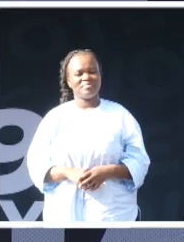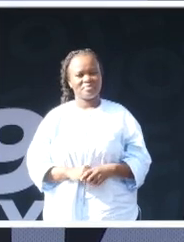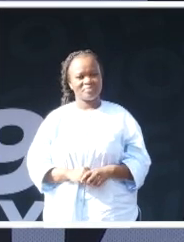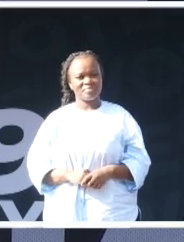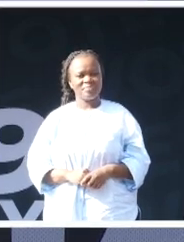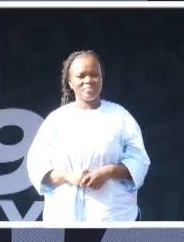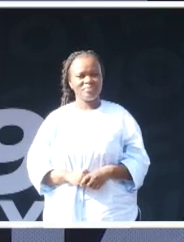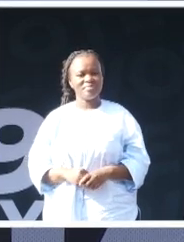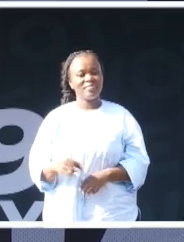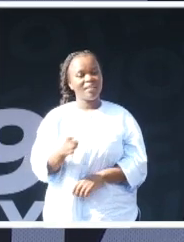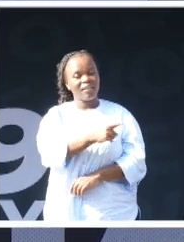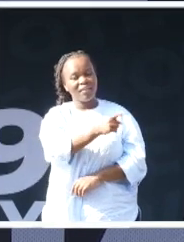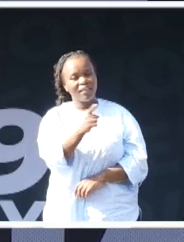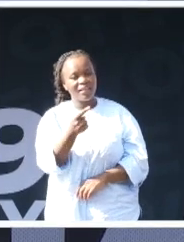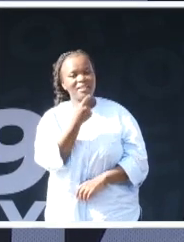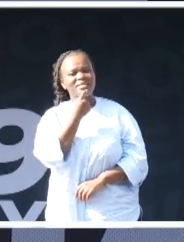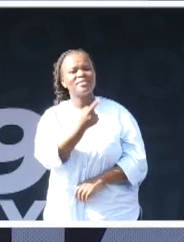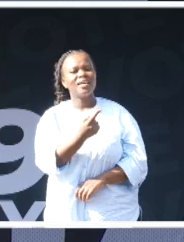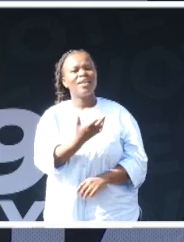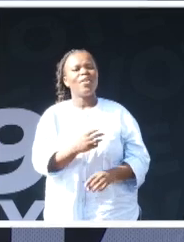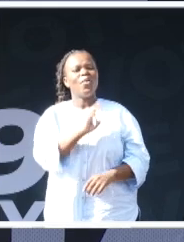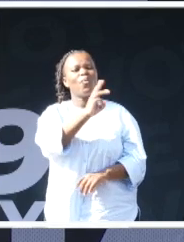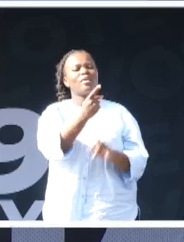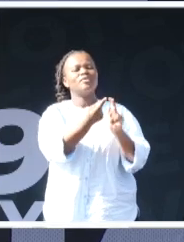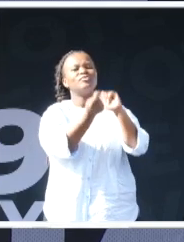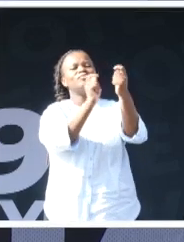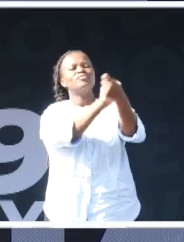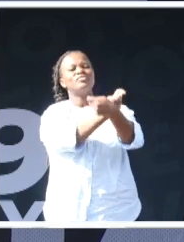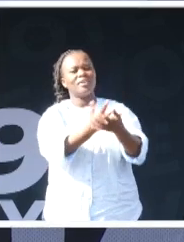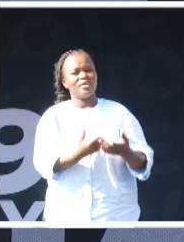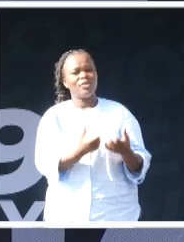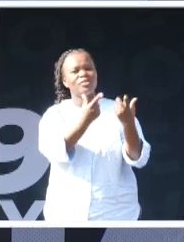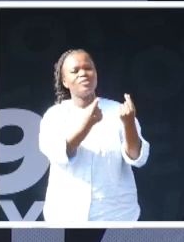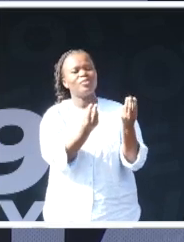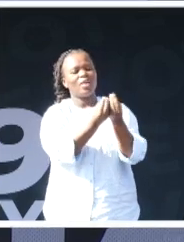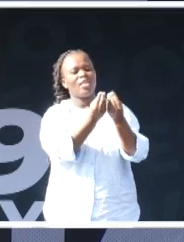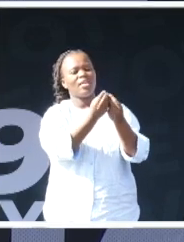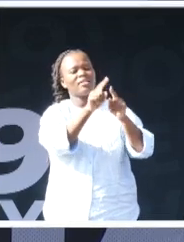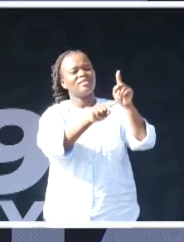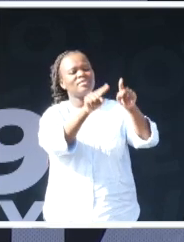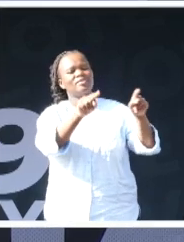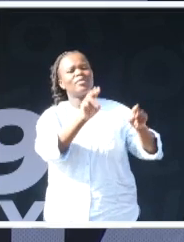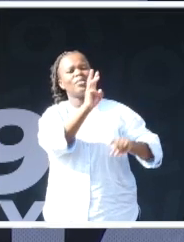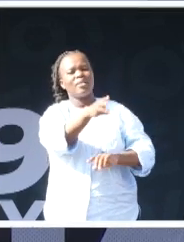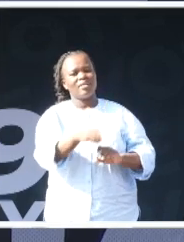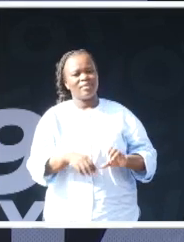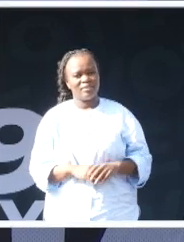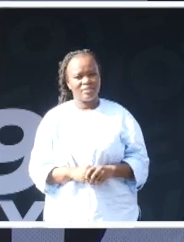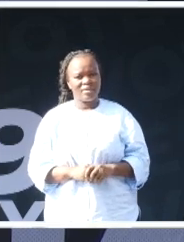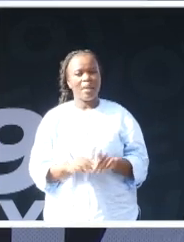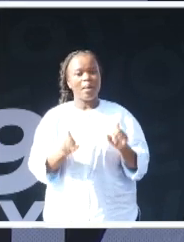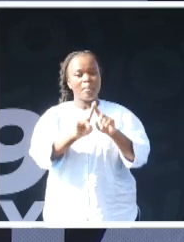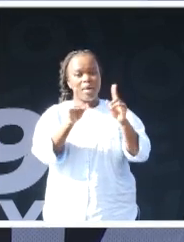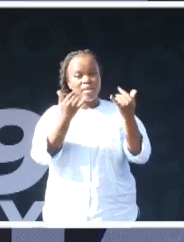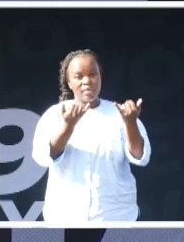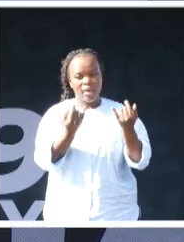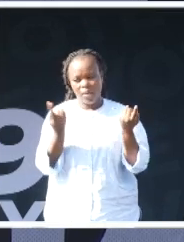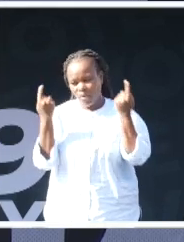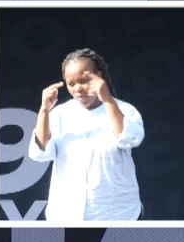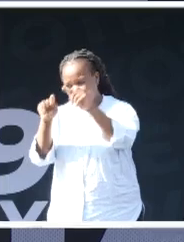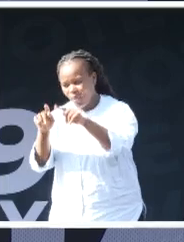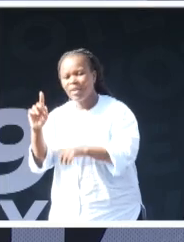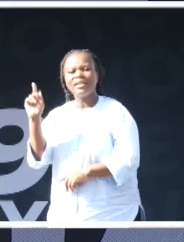They say they want to do things differently. But just go to Tembisa. Go to